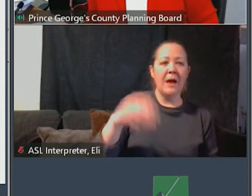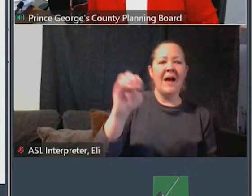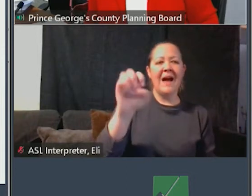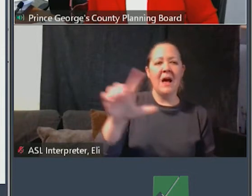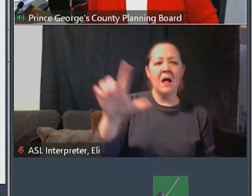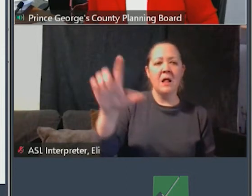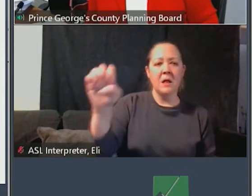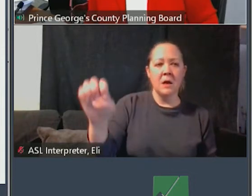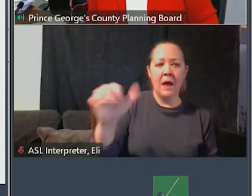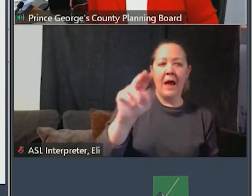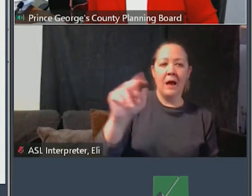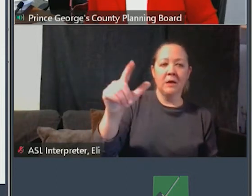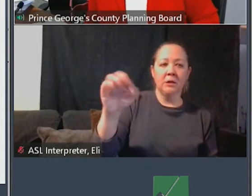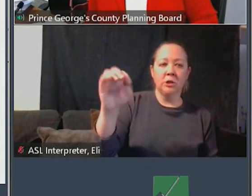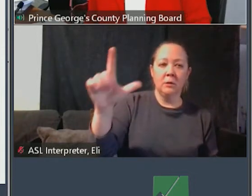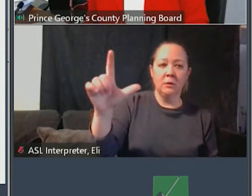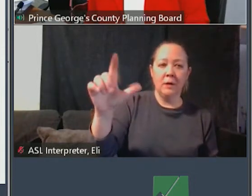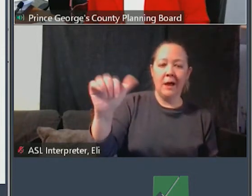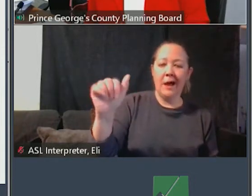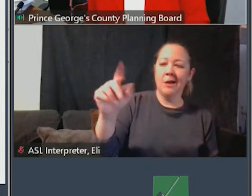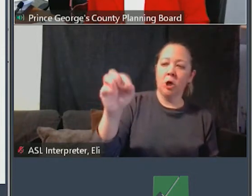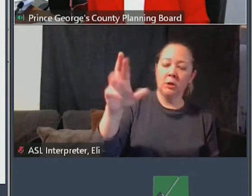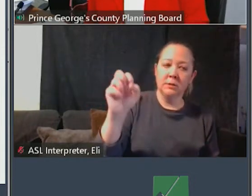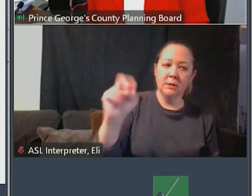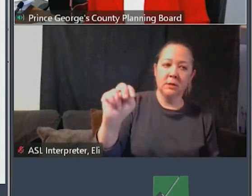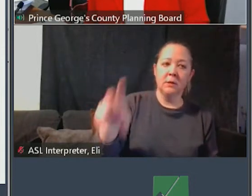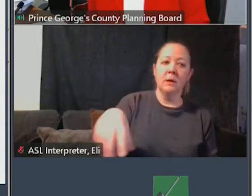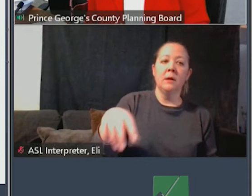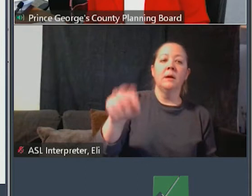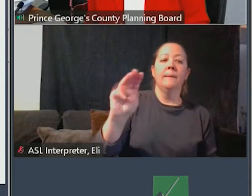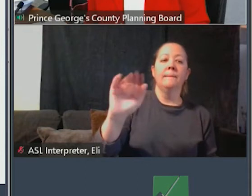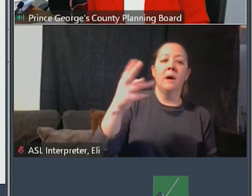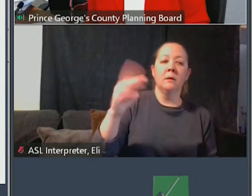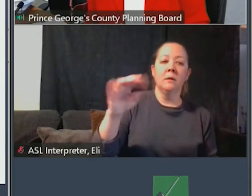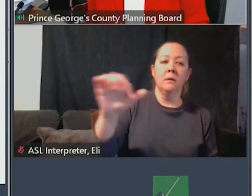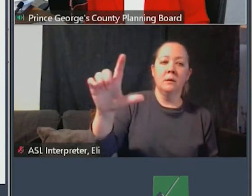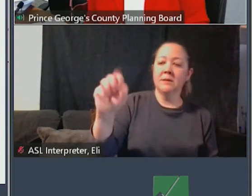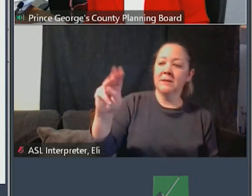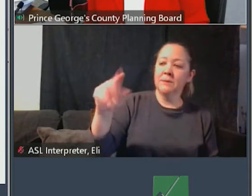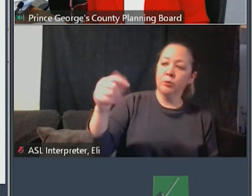Angel Anderson? Michael Springer? Michaela Mays?